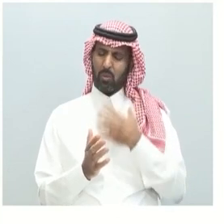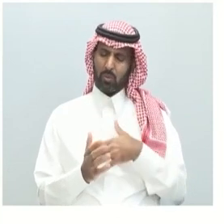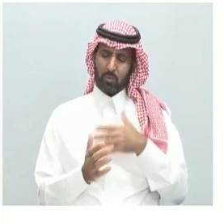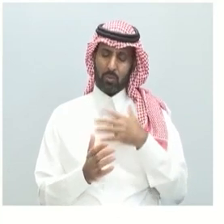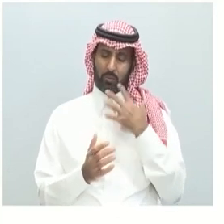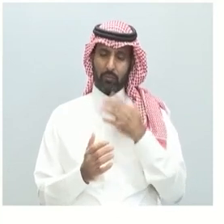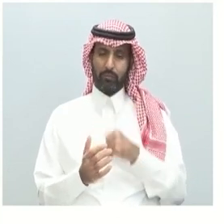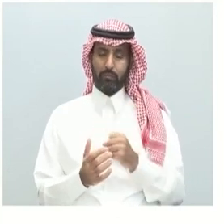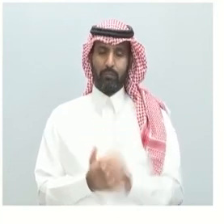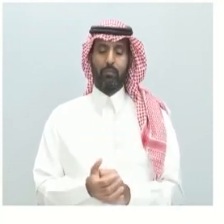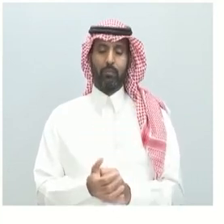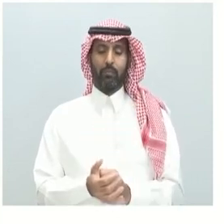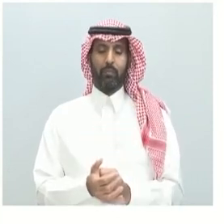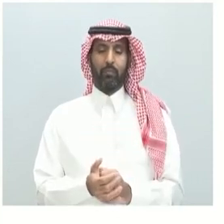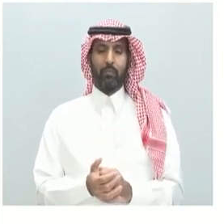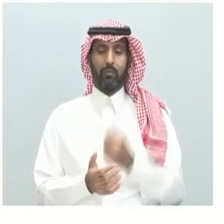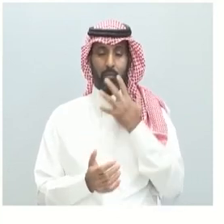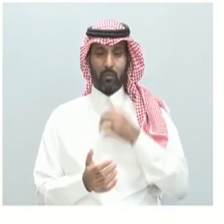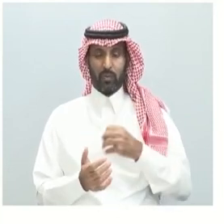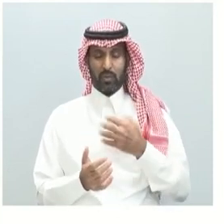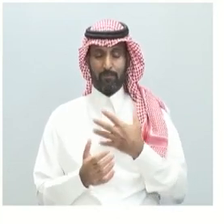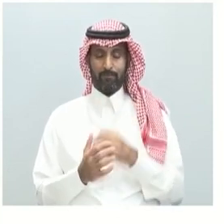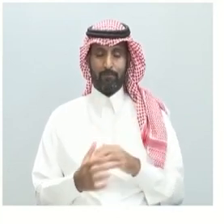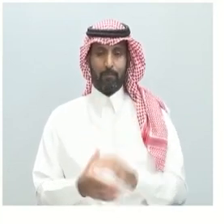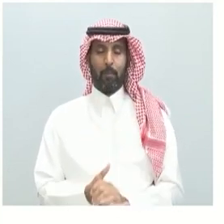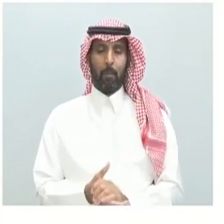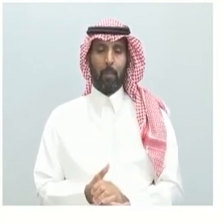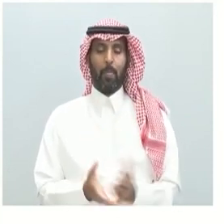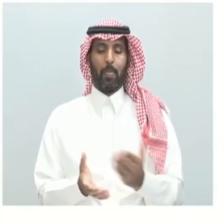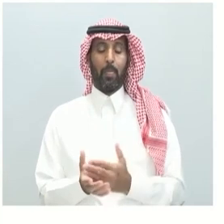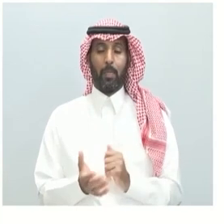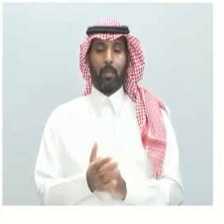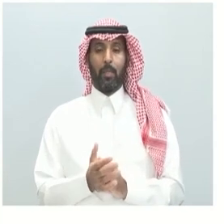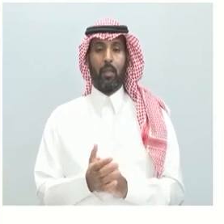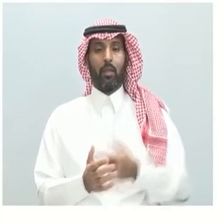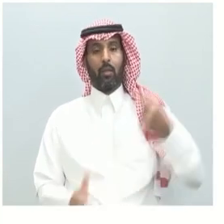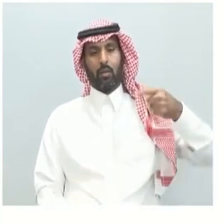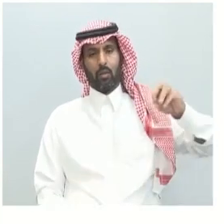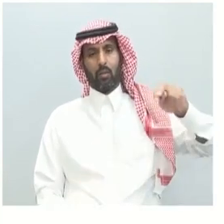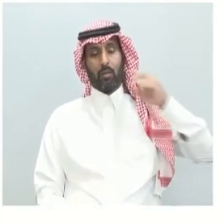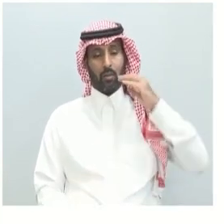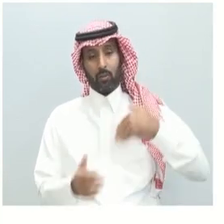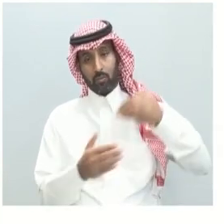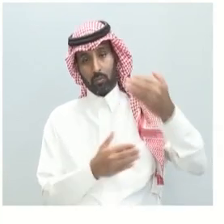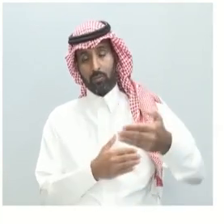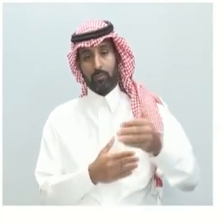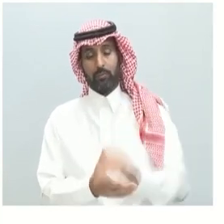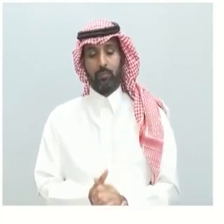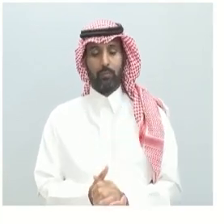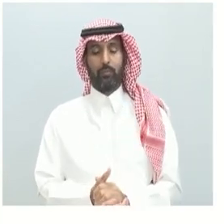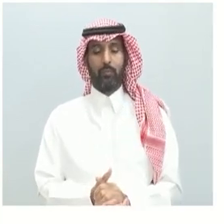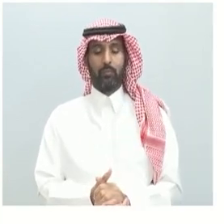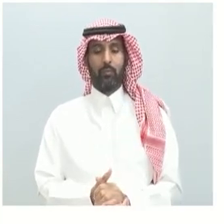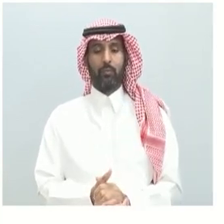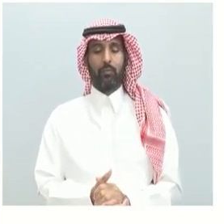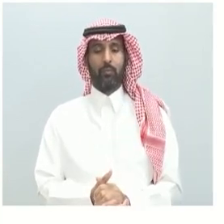He's going to be, the result clause, he's going to be very sorry. So we use going to for the future.